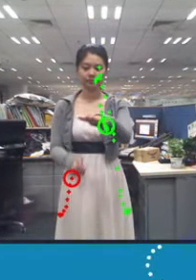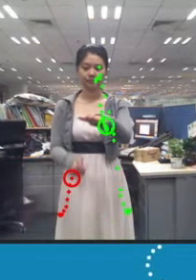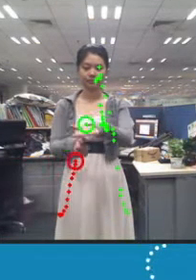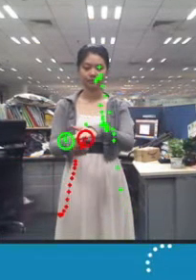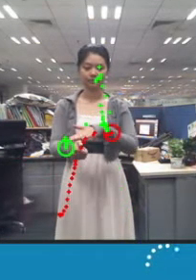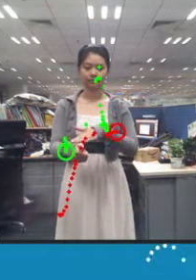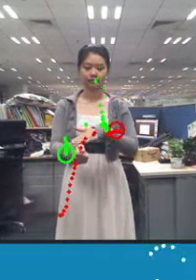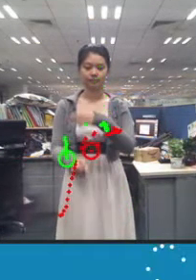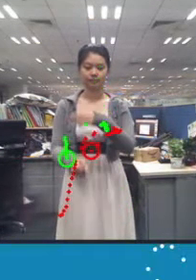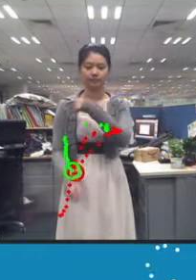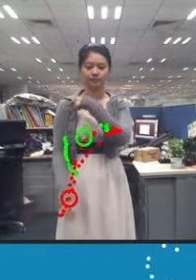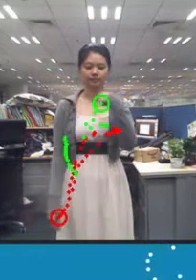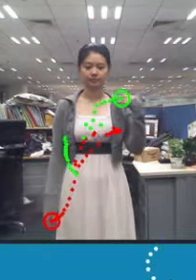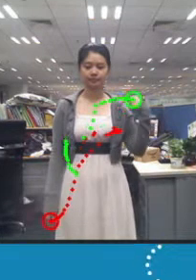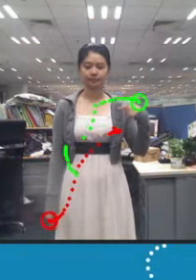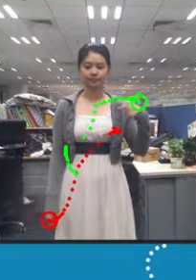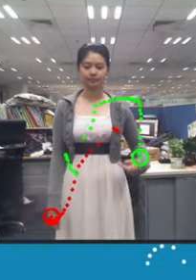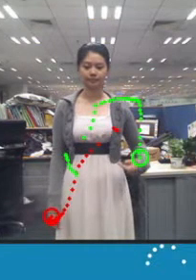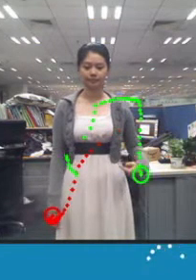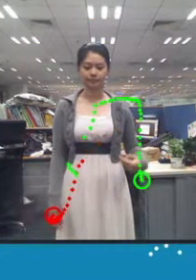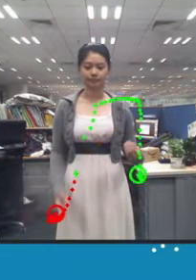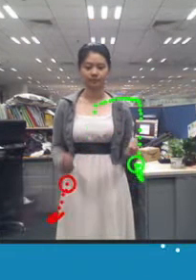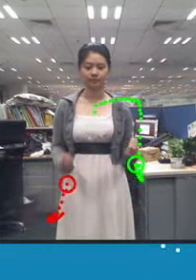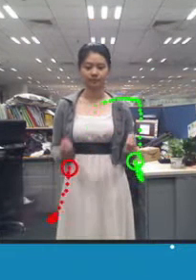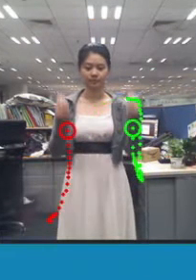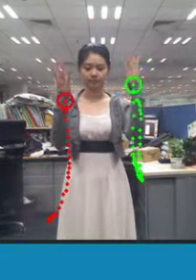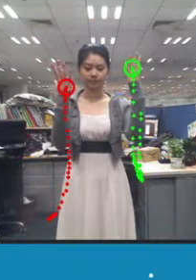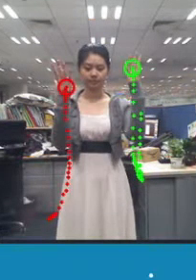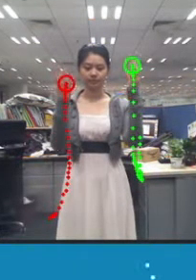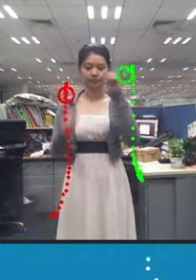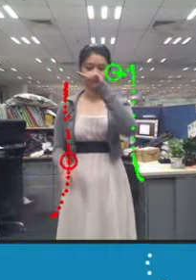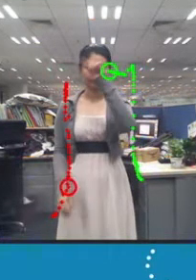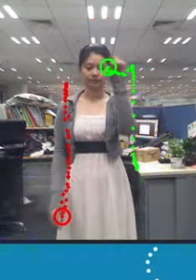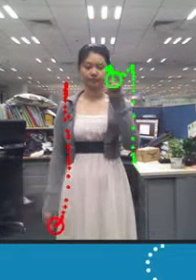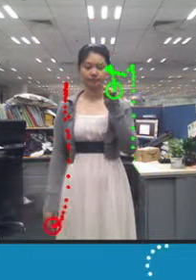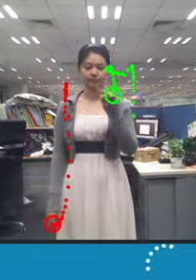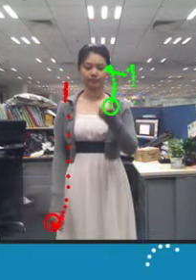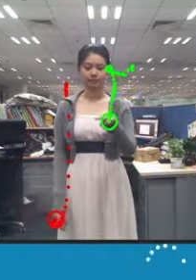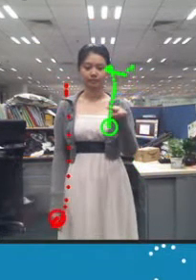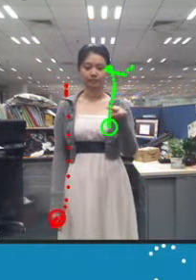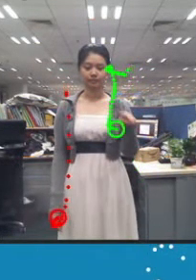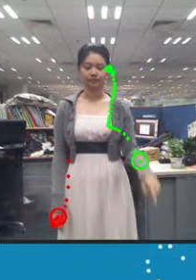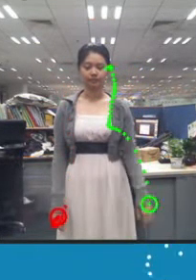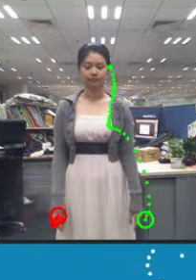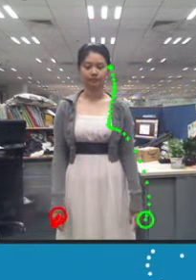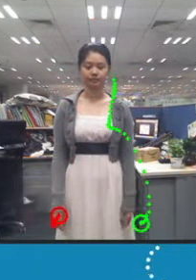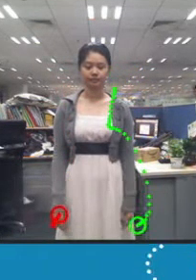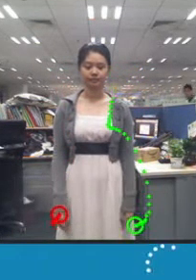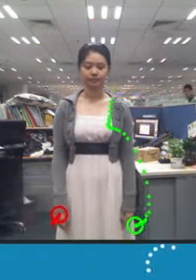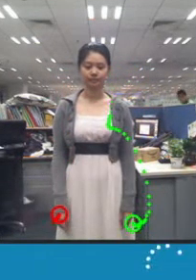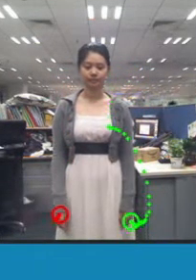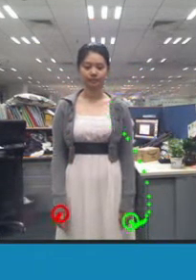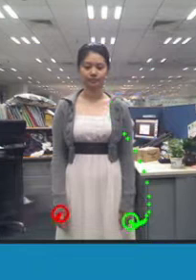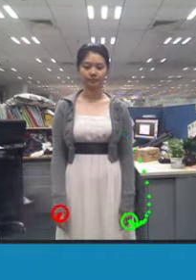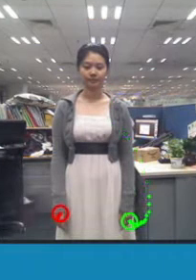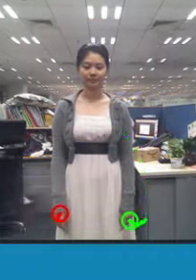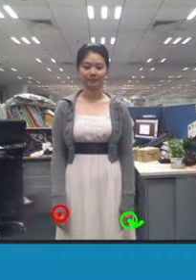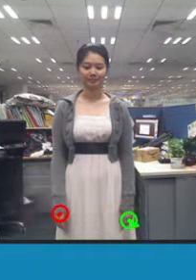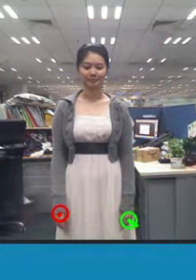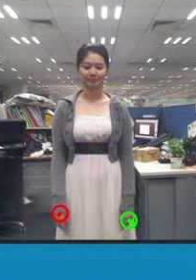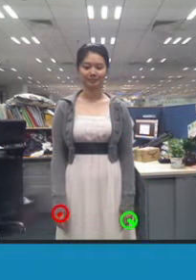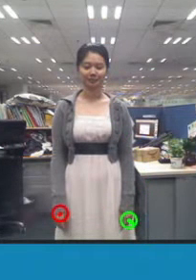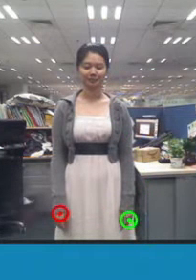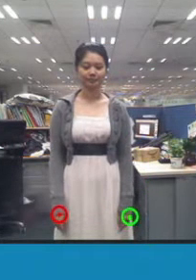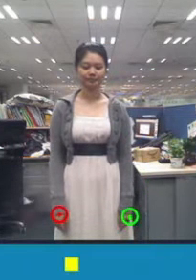the phrases that the system is interpreting the deaf person that is signing. So here we have bidirectional translation